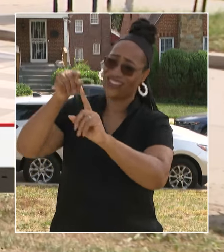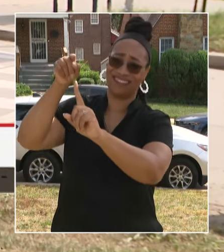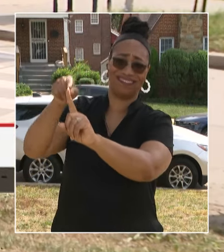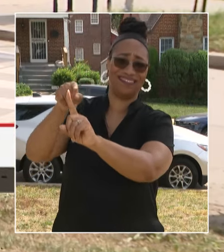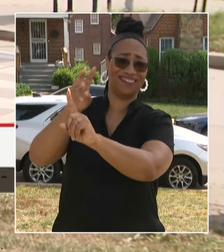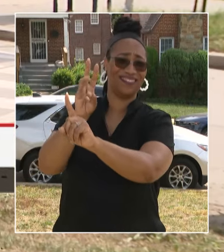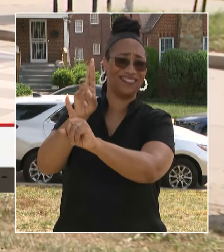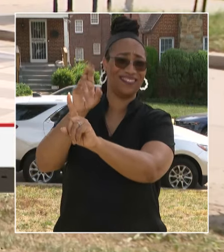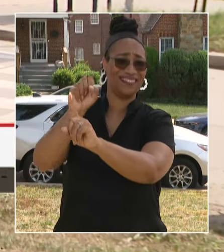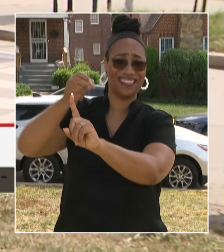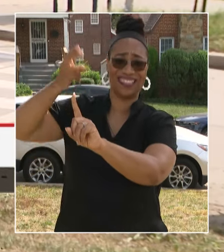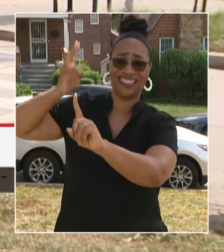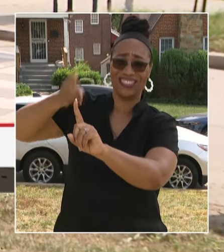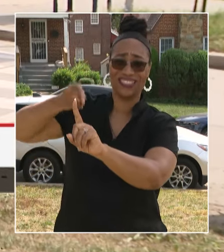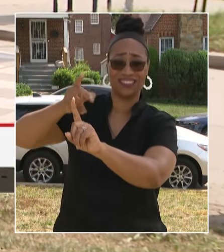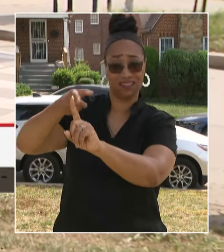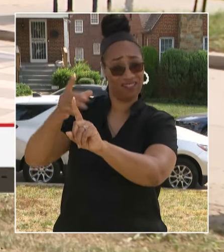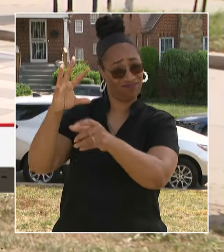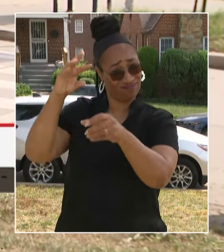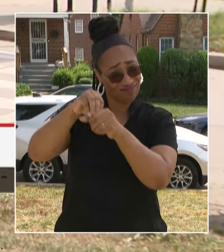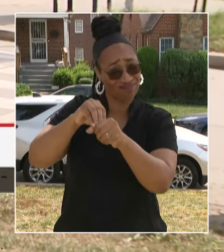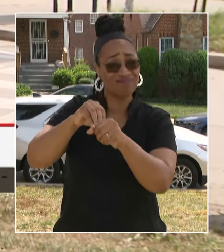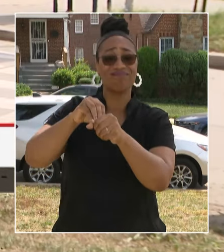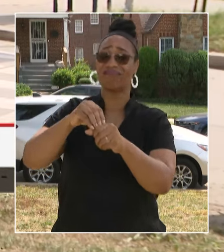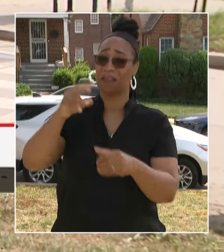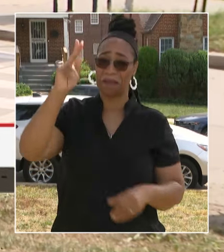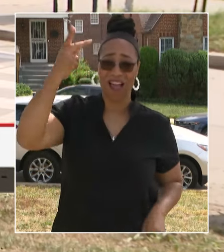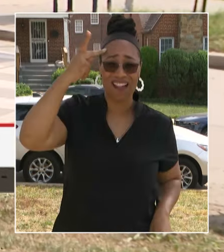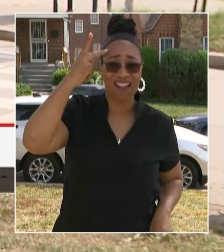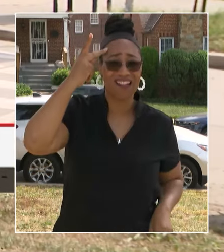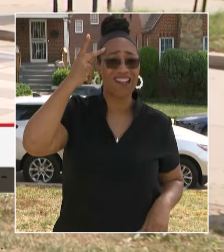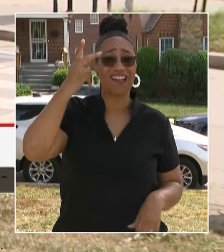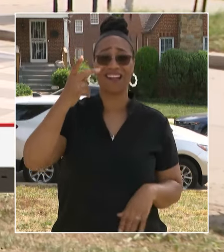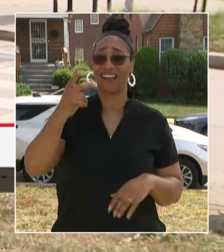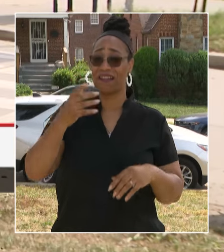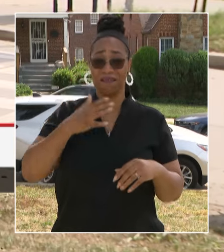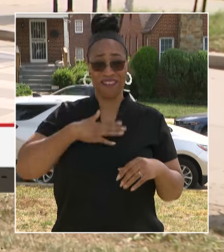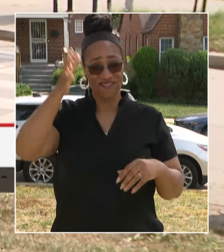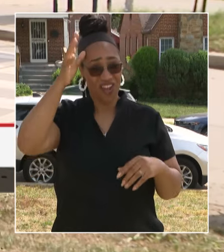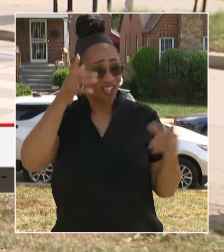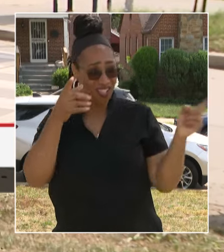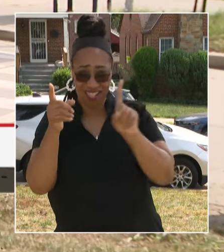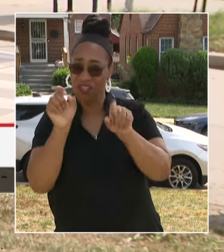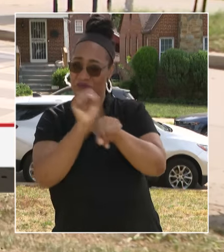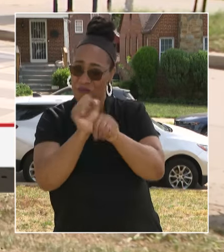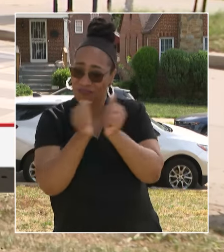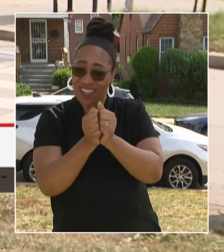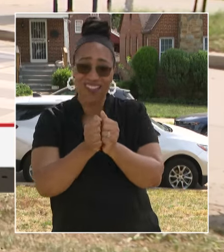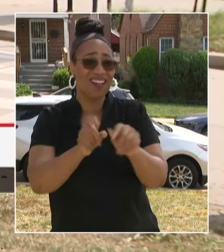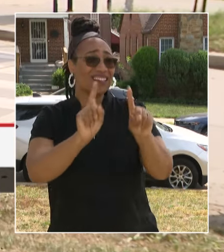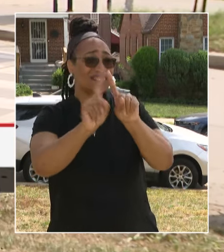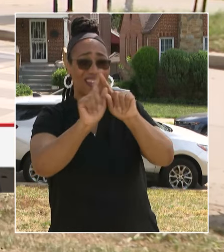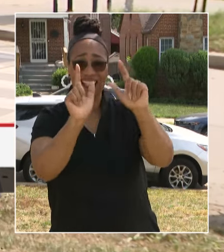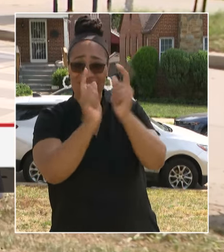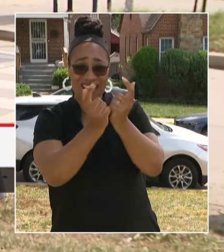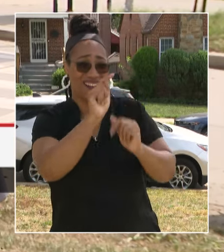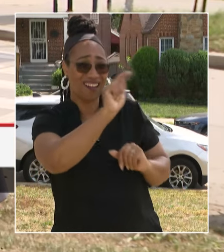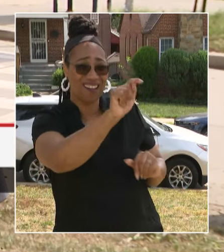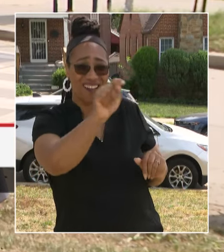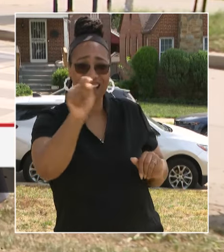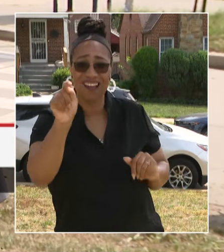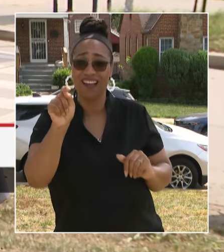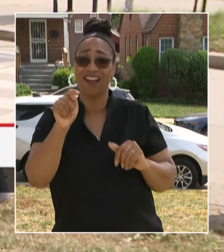whether it was with my father, Harry Thomas Sr., whether it was with the civic associations, whether it was with people like Bruce, who ran for city council and